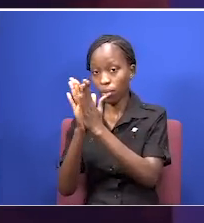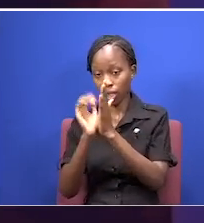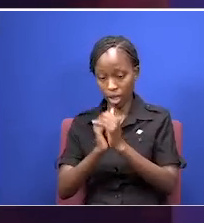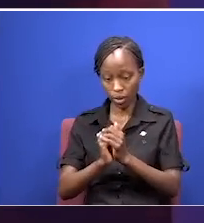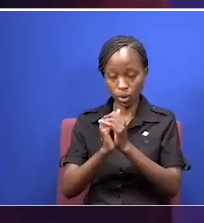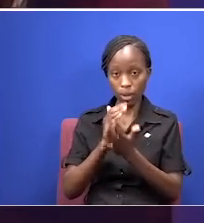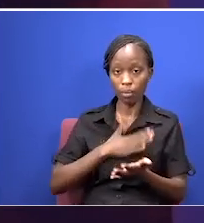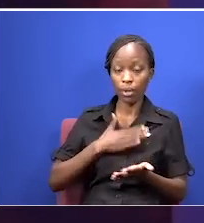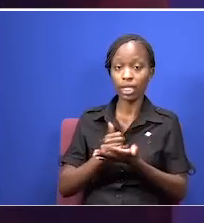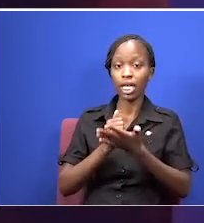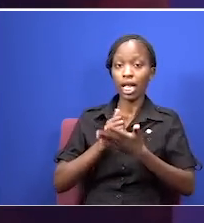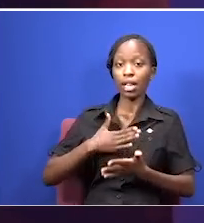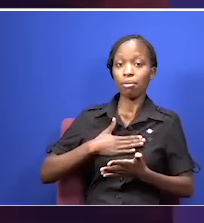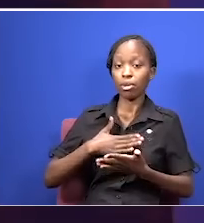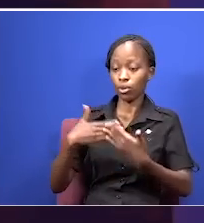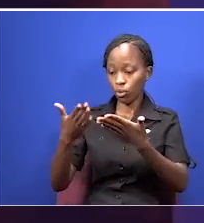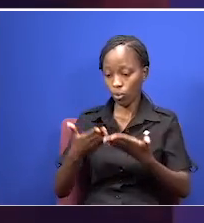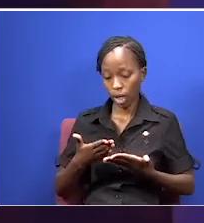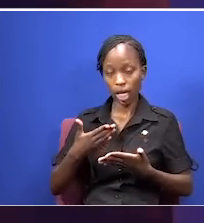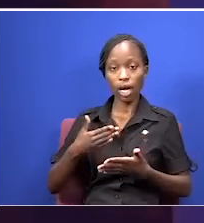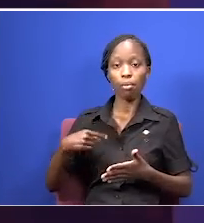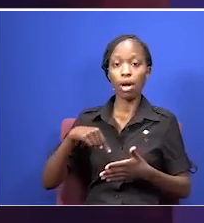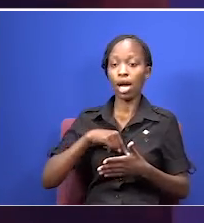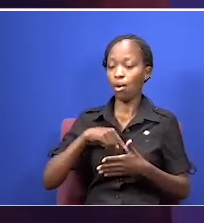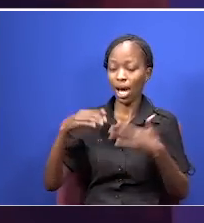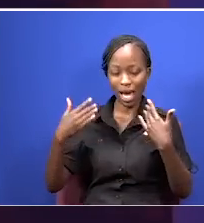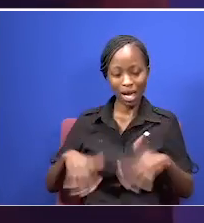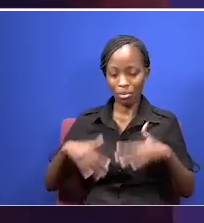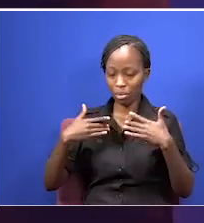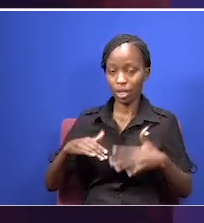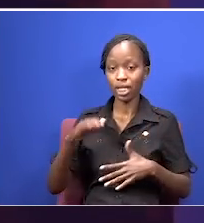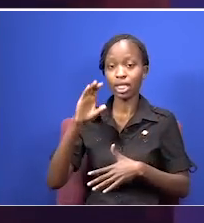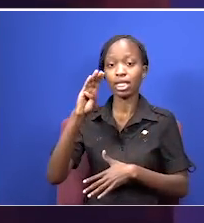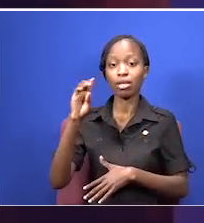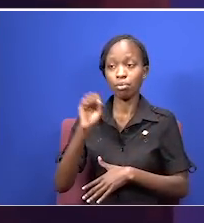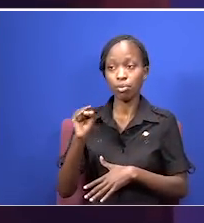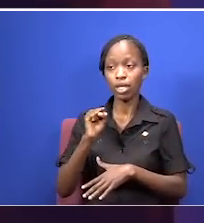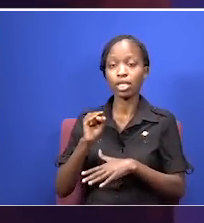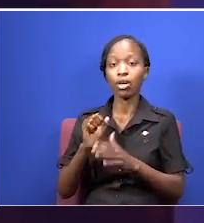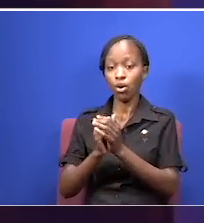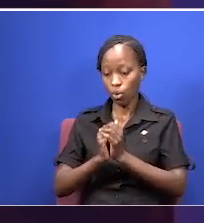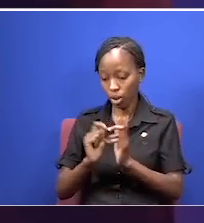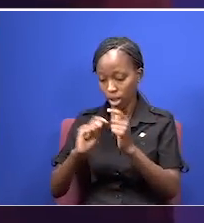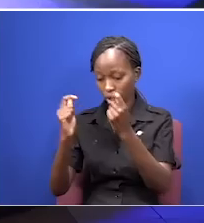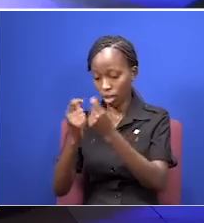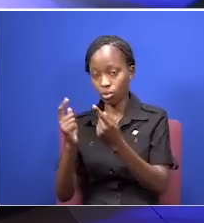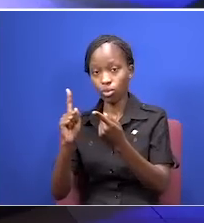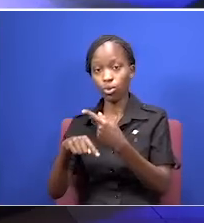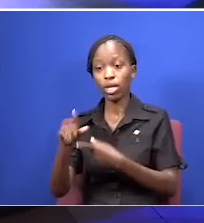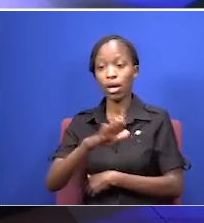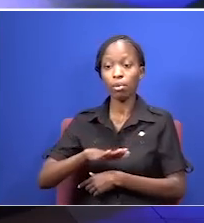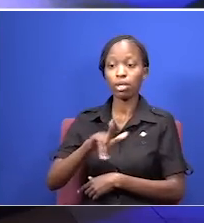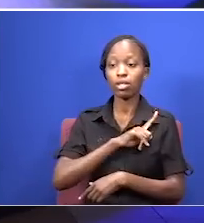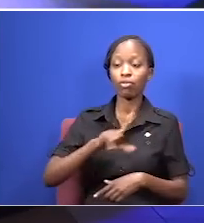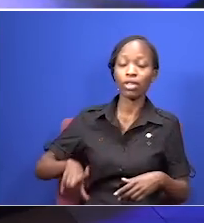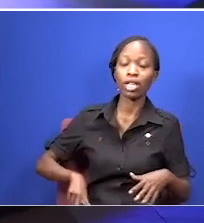please help me to welcome our worship amazing cbs worship team into the presence of the lord welcome